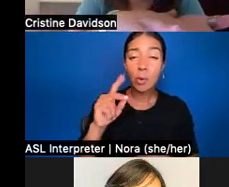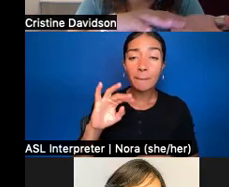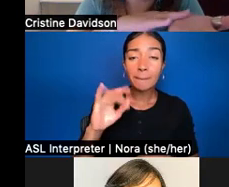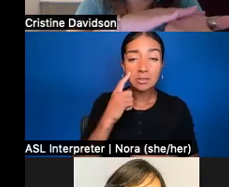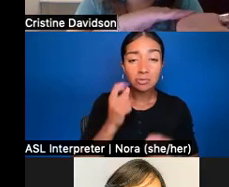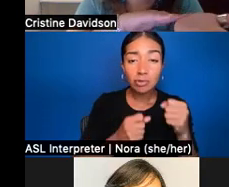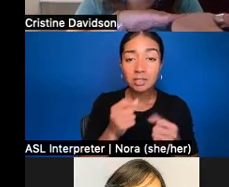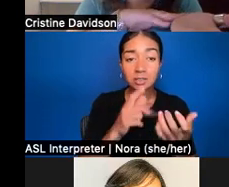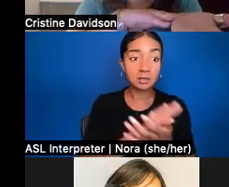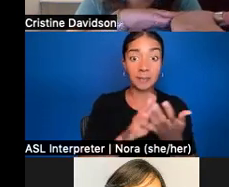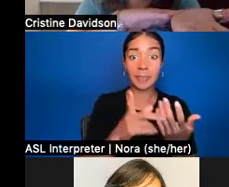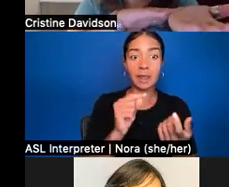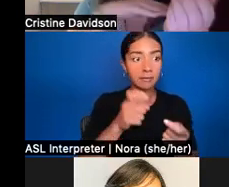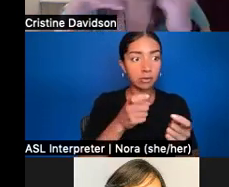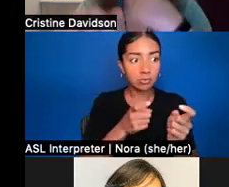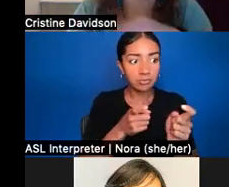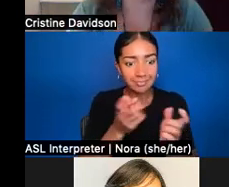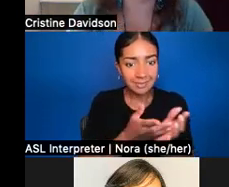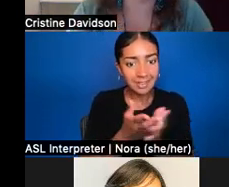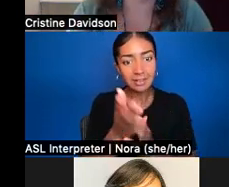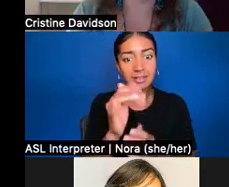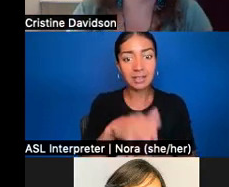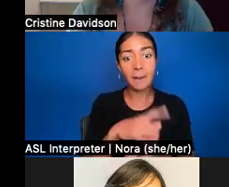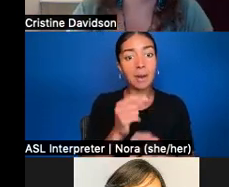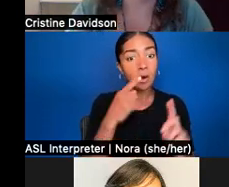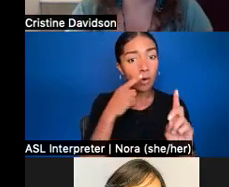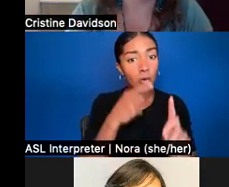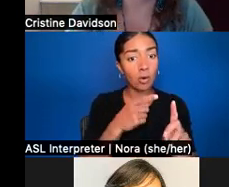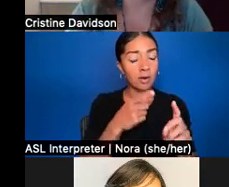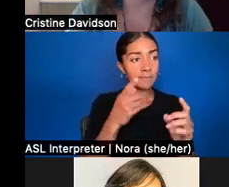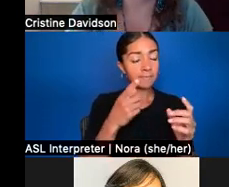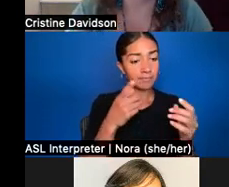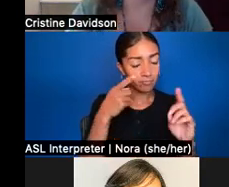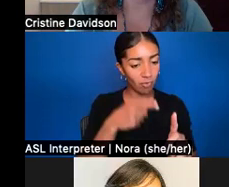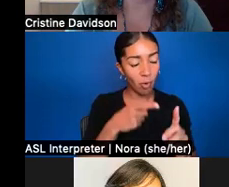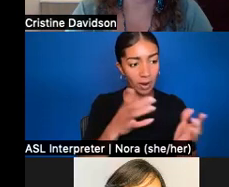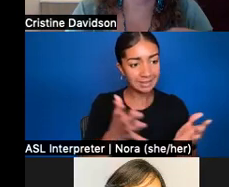that healing, of that being whole, right?